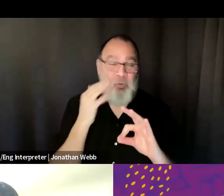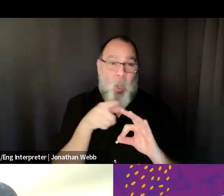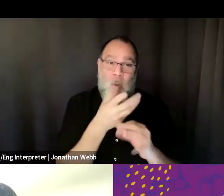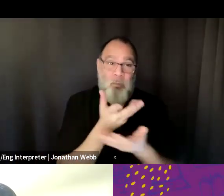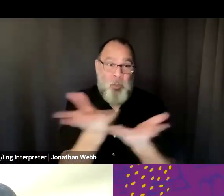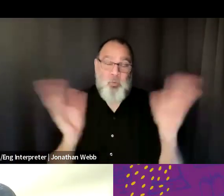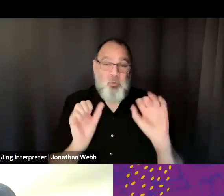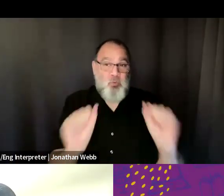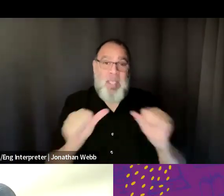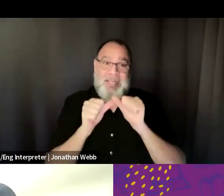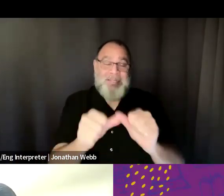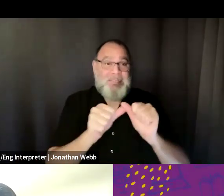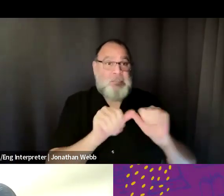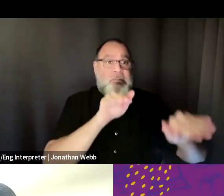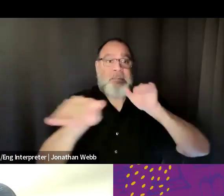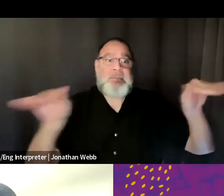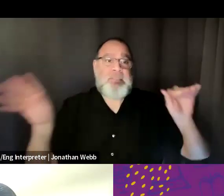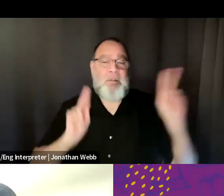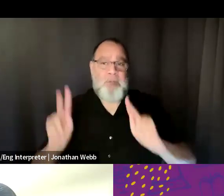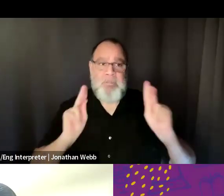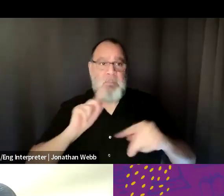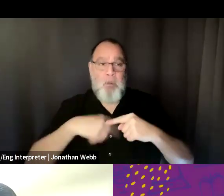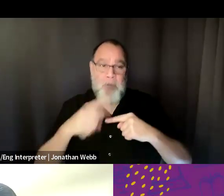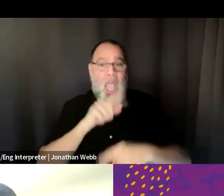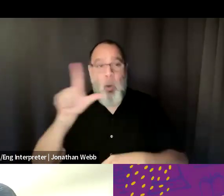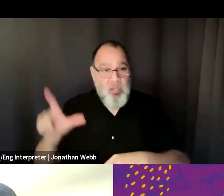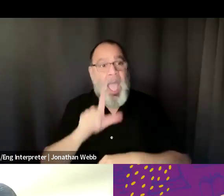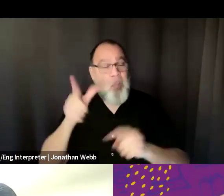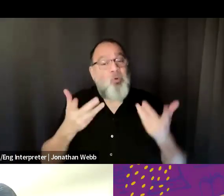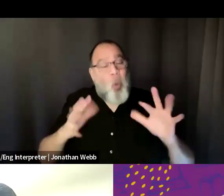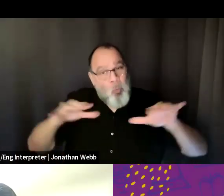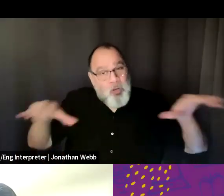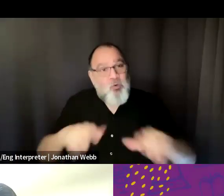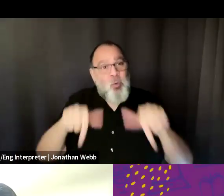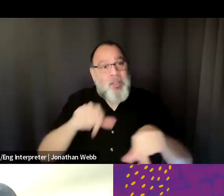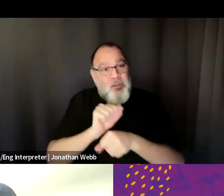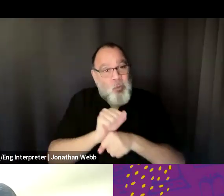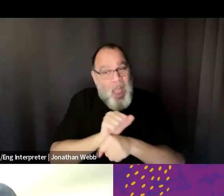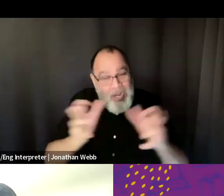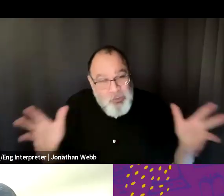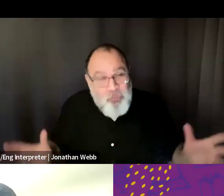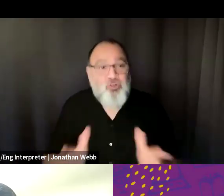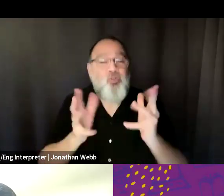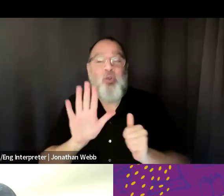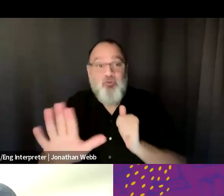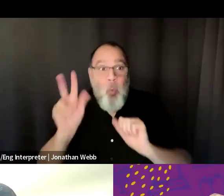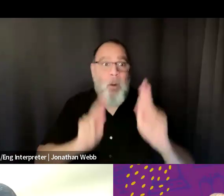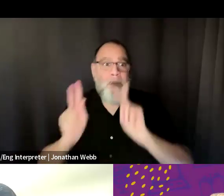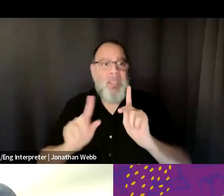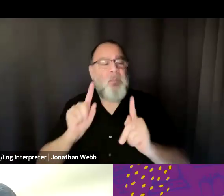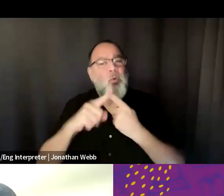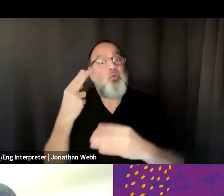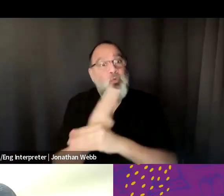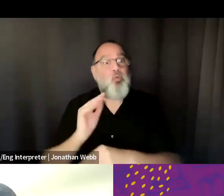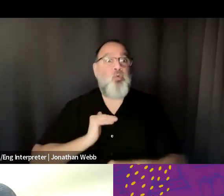space already, and encourage your constituents, your clients, your customers to use library resources. That's how we keep library